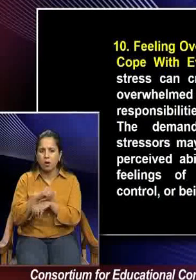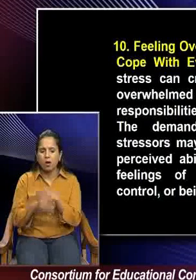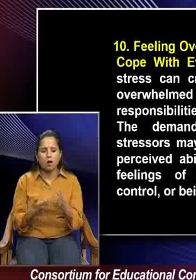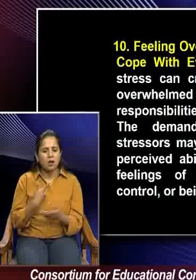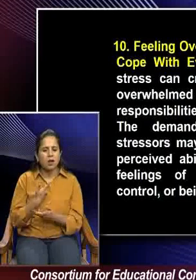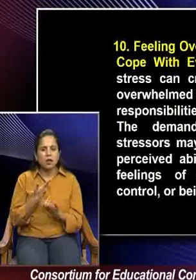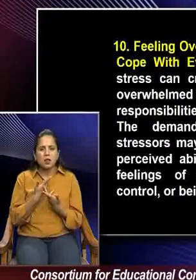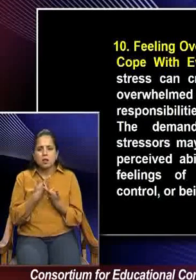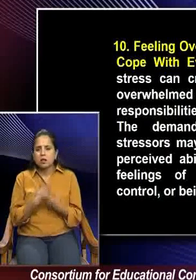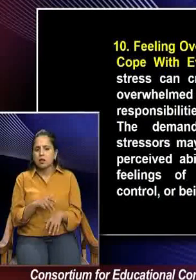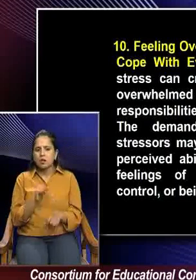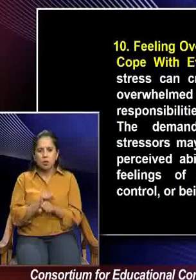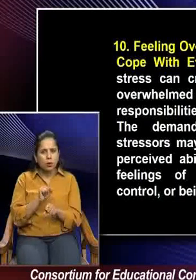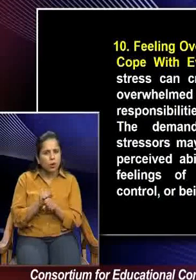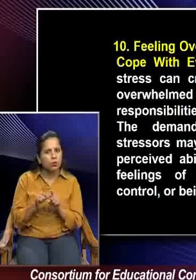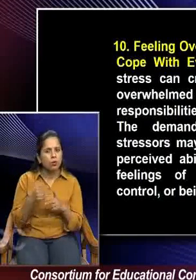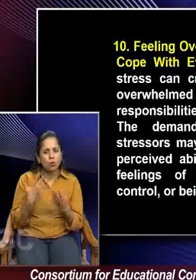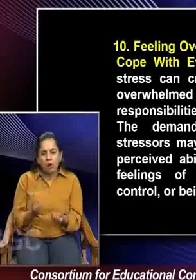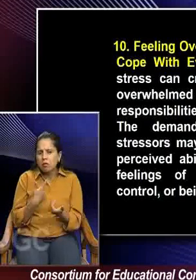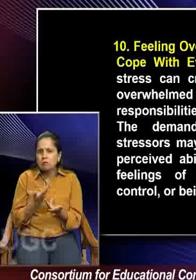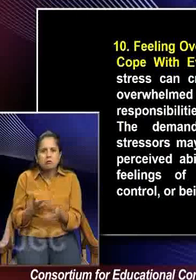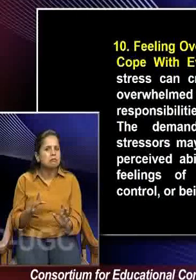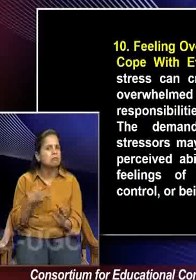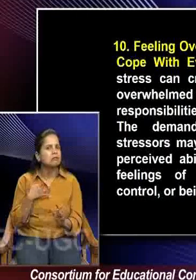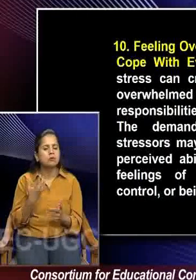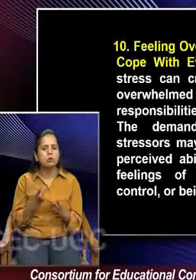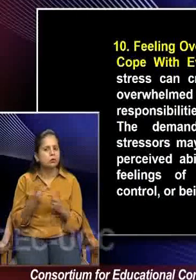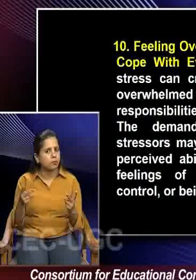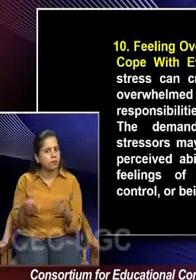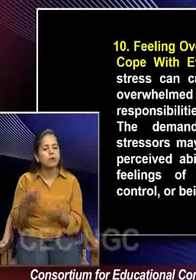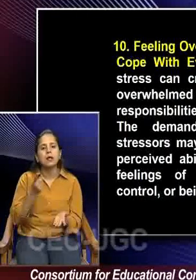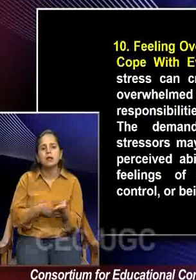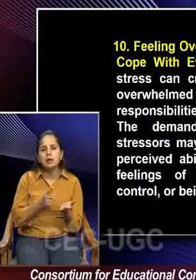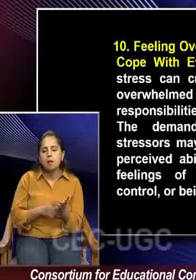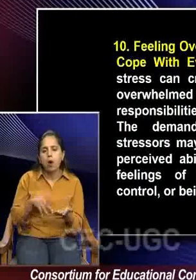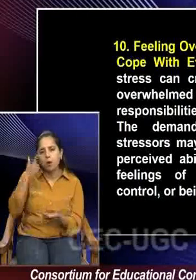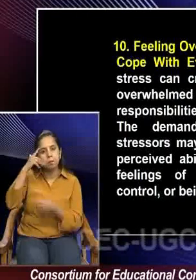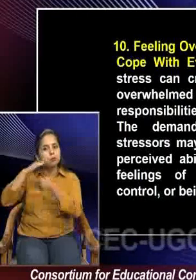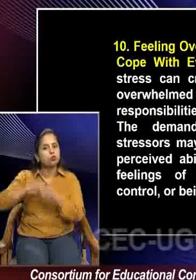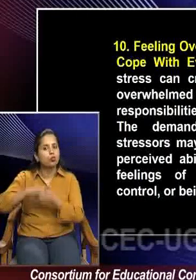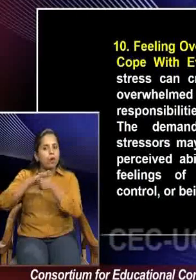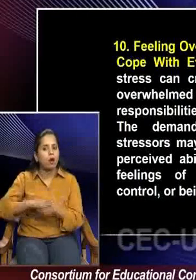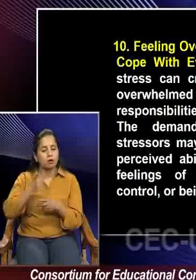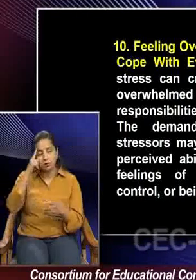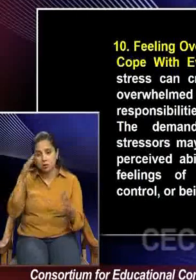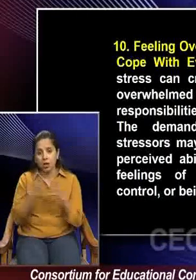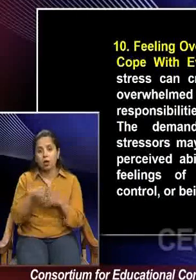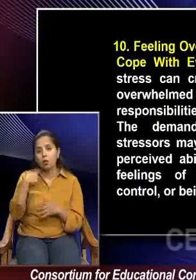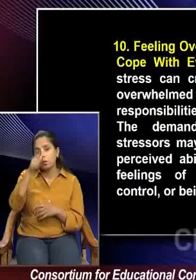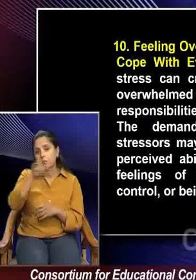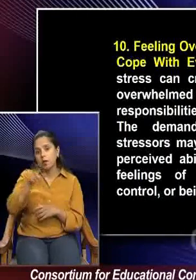the task effectively. The demand and pressure of stressors